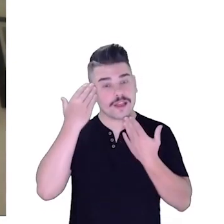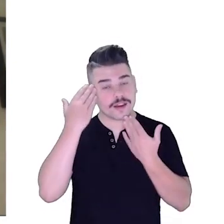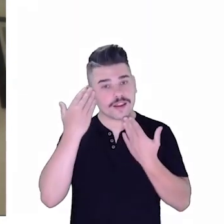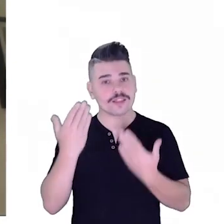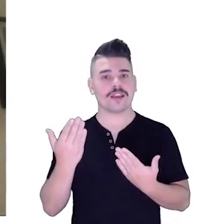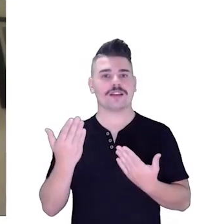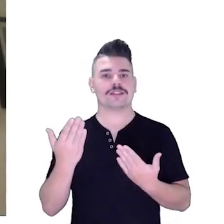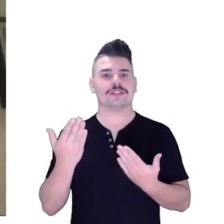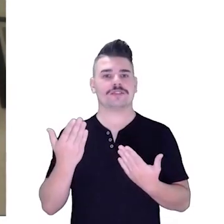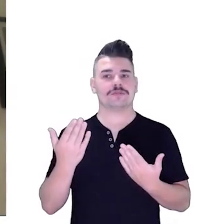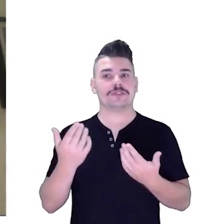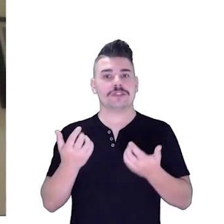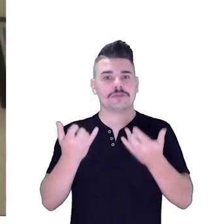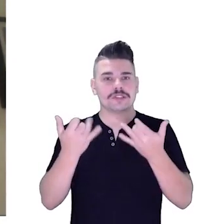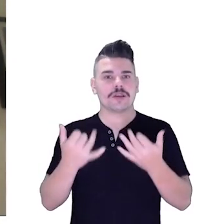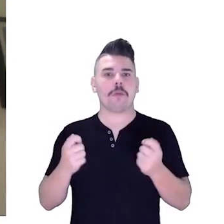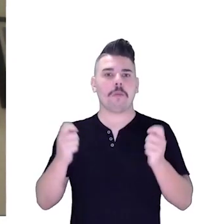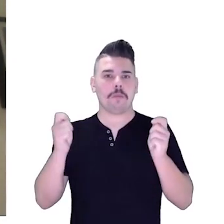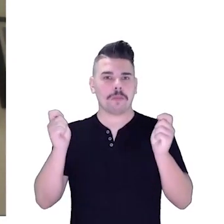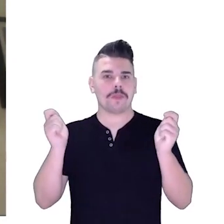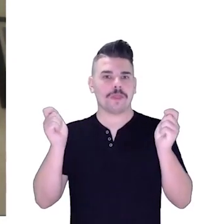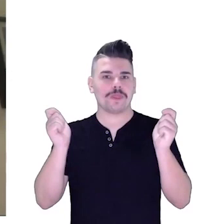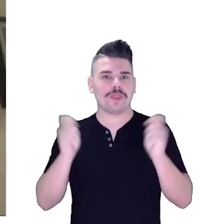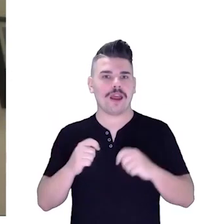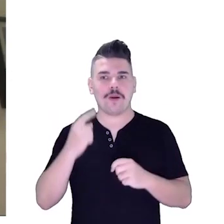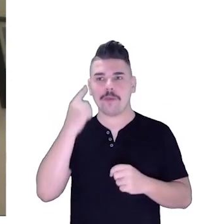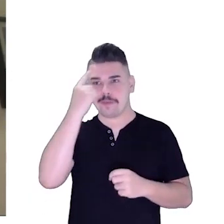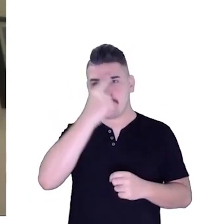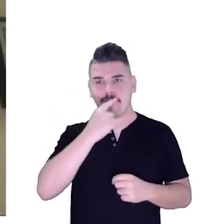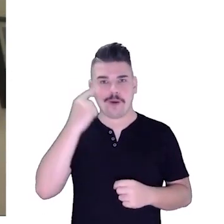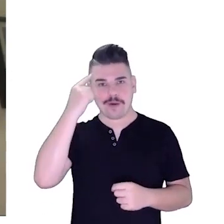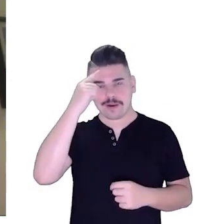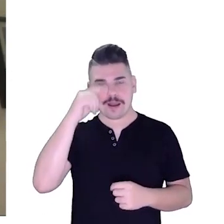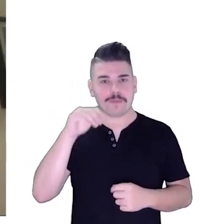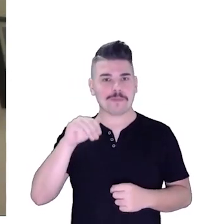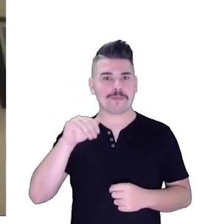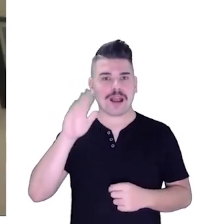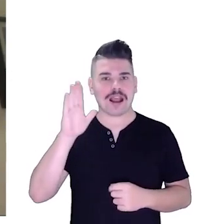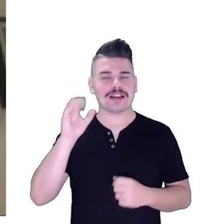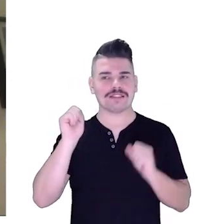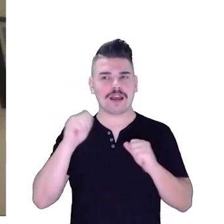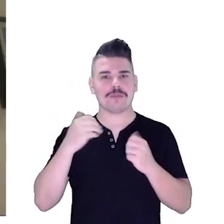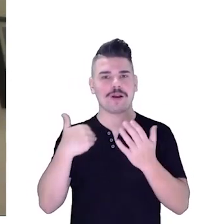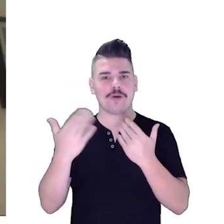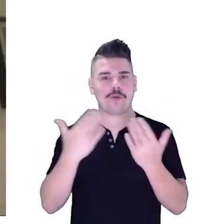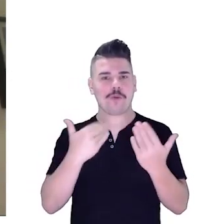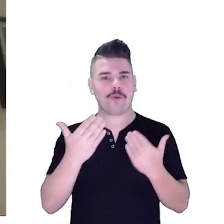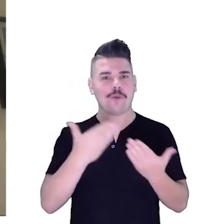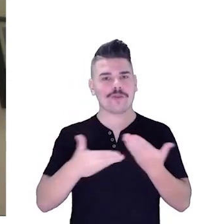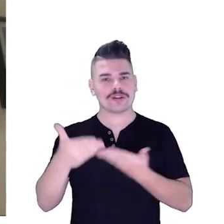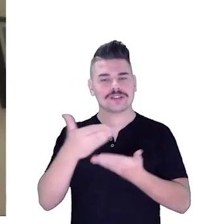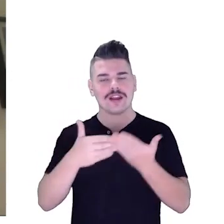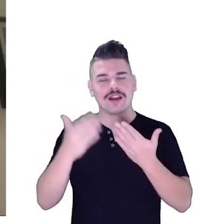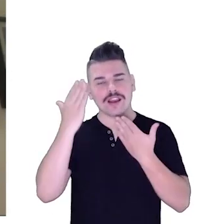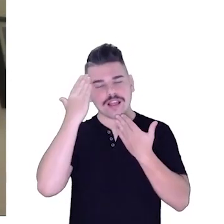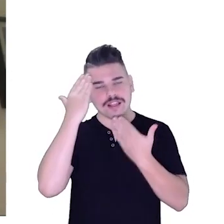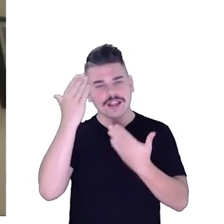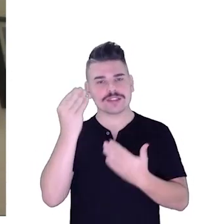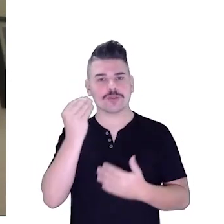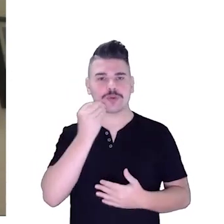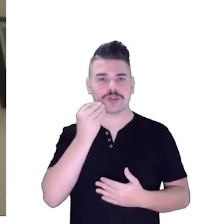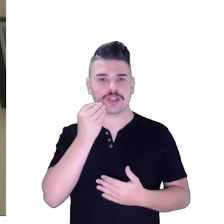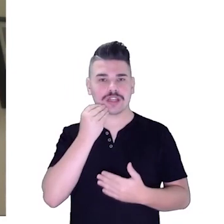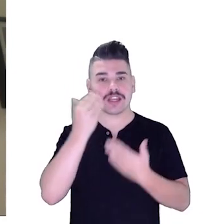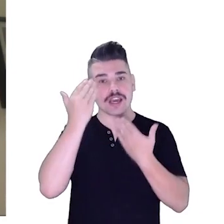Então ela agradece, né? Diz que poderíamos aqui ficar mais uma hora conversando, mas